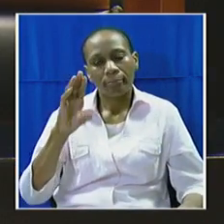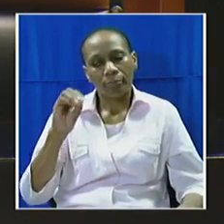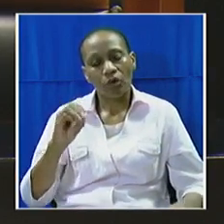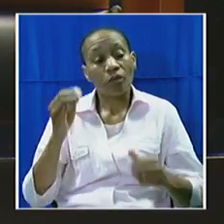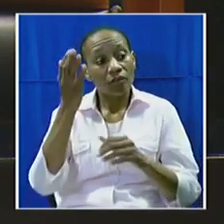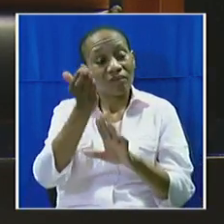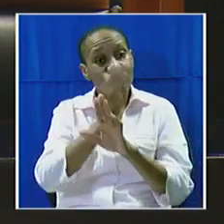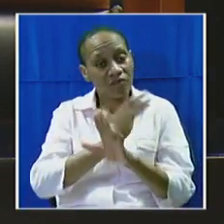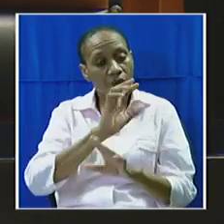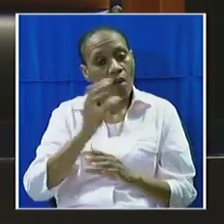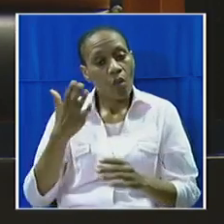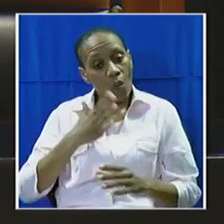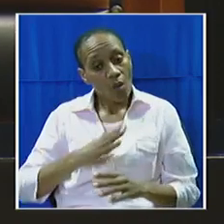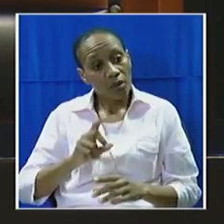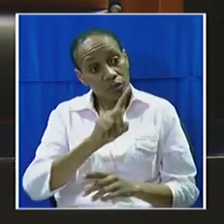question,